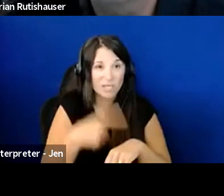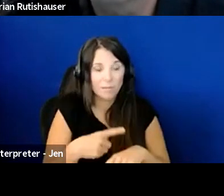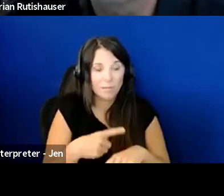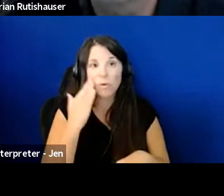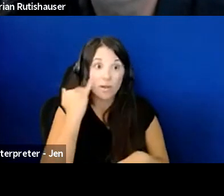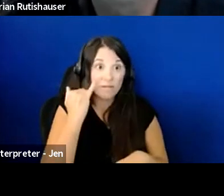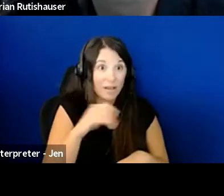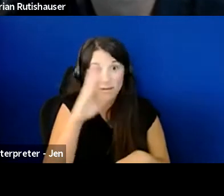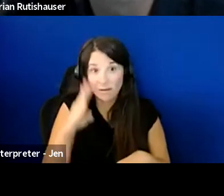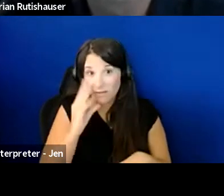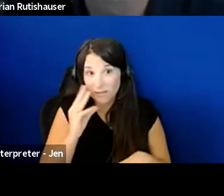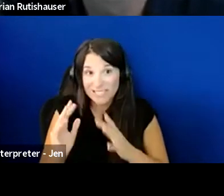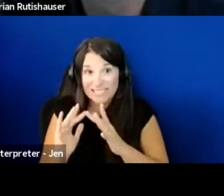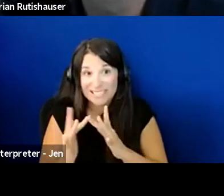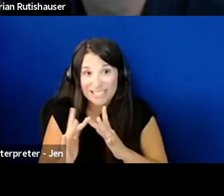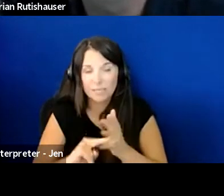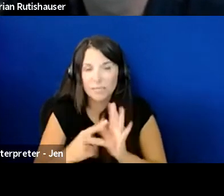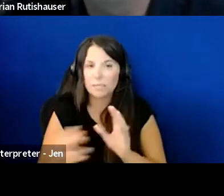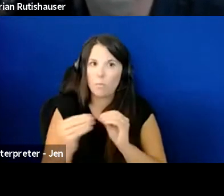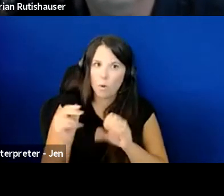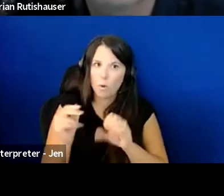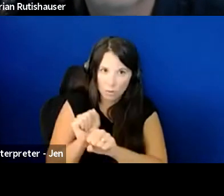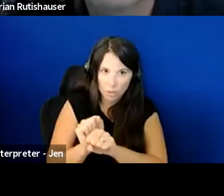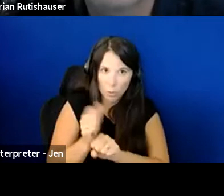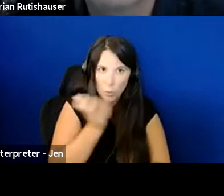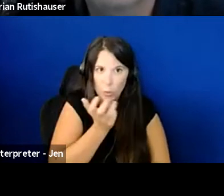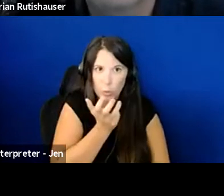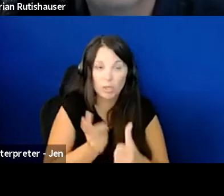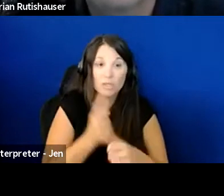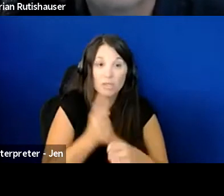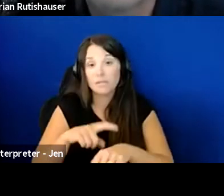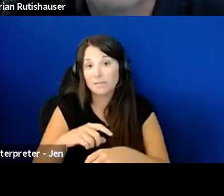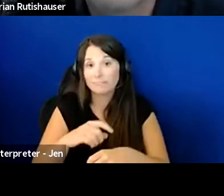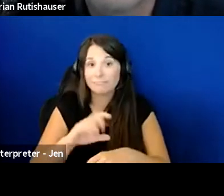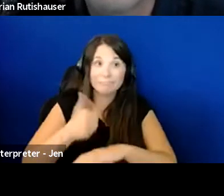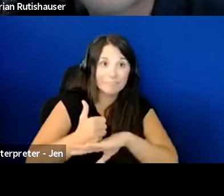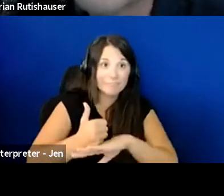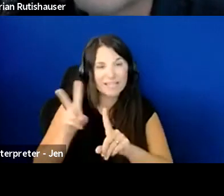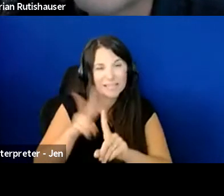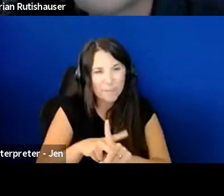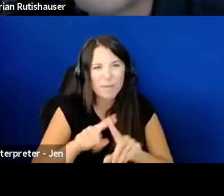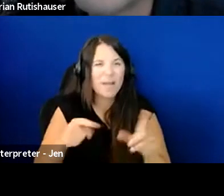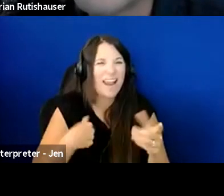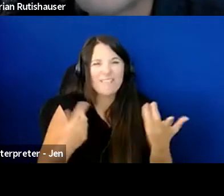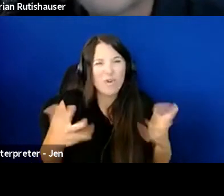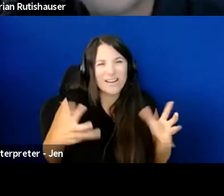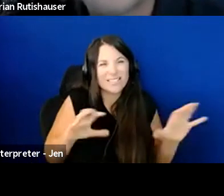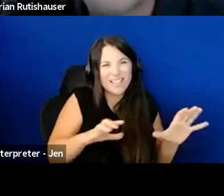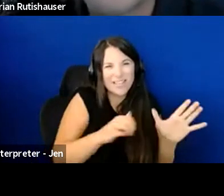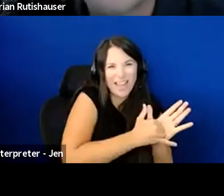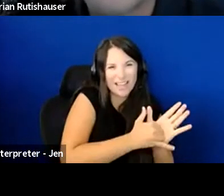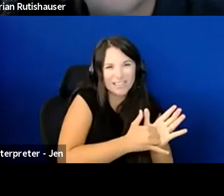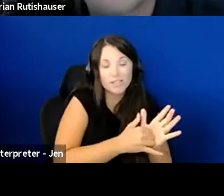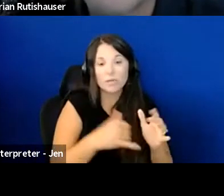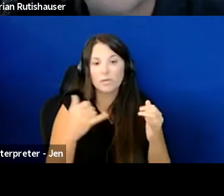forced to do, it would be more work, because now we have to first time create an assignment. Now we've done some of those steps. So I think it facilitated doing the